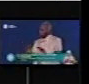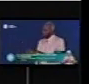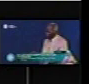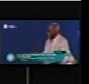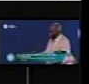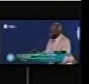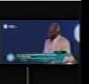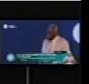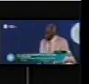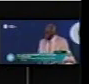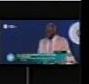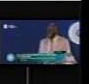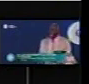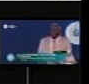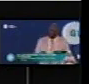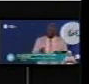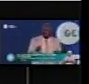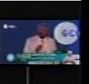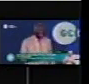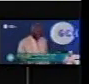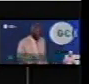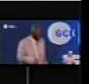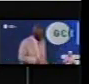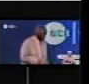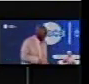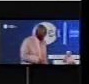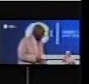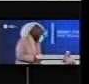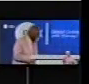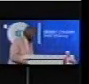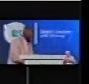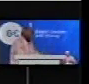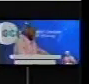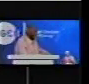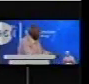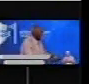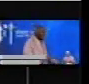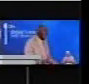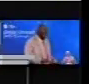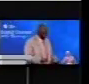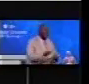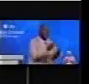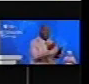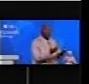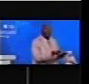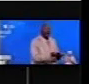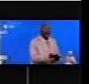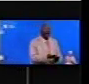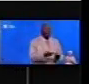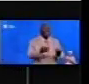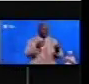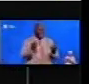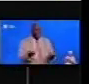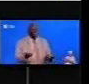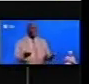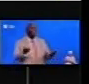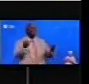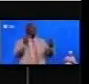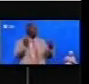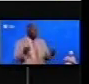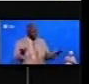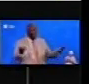Tori peche anu ido. We are expressing our